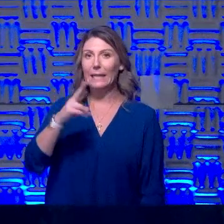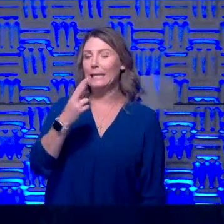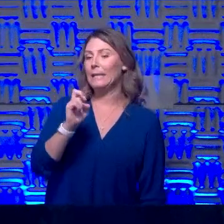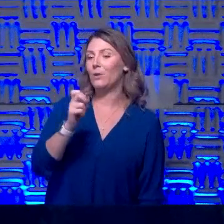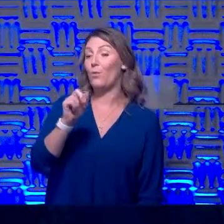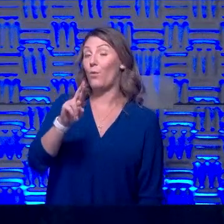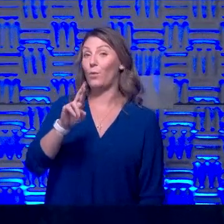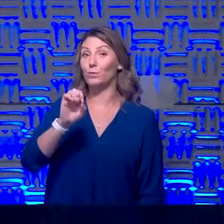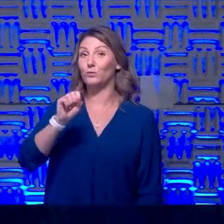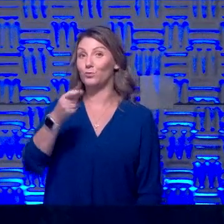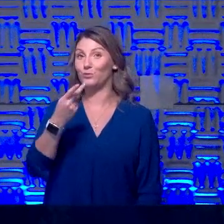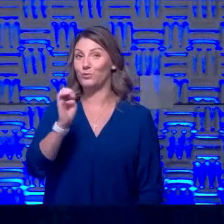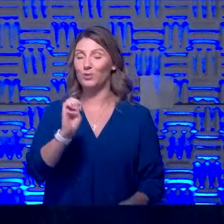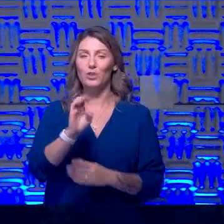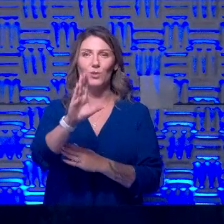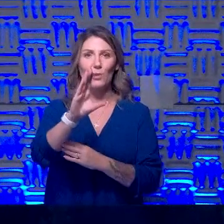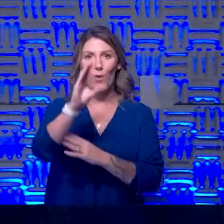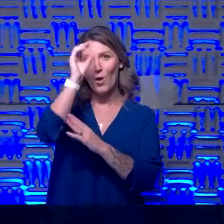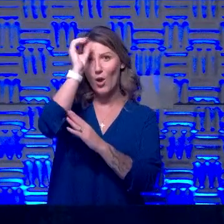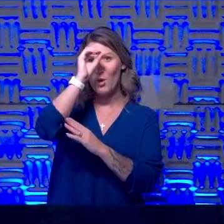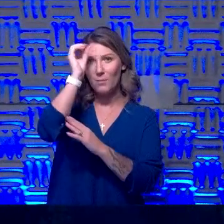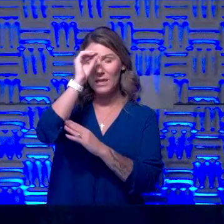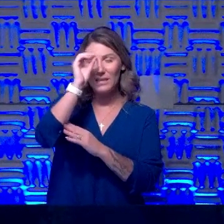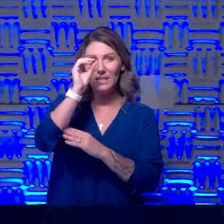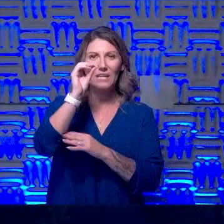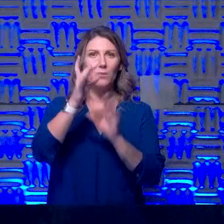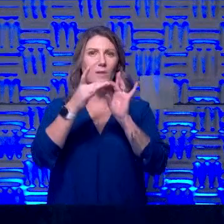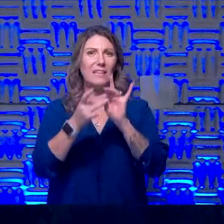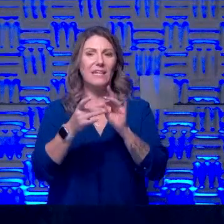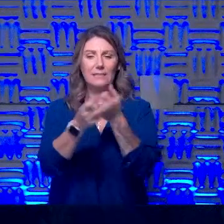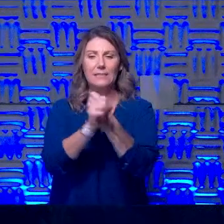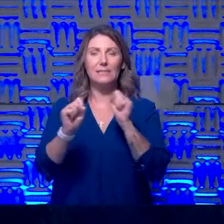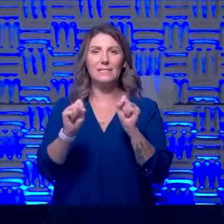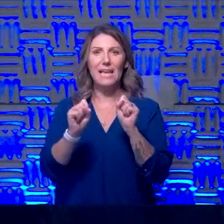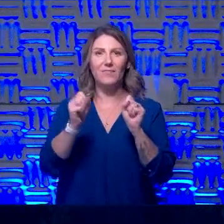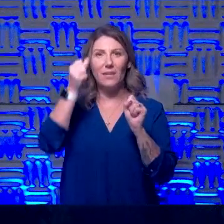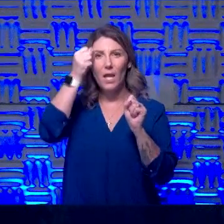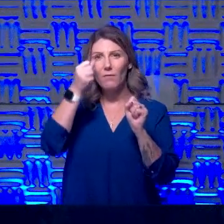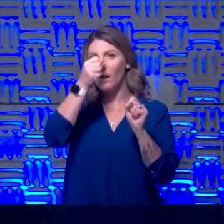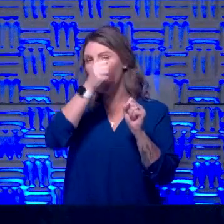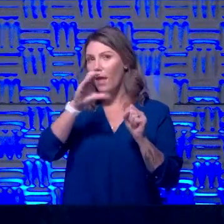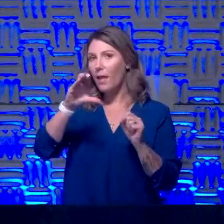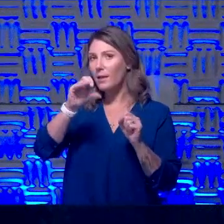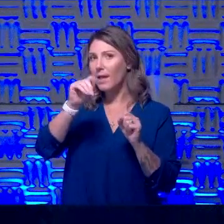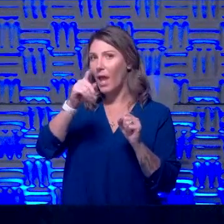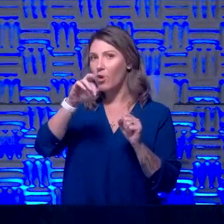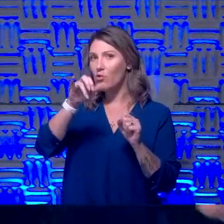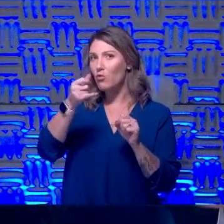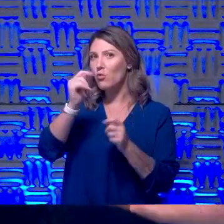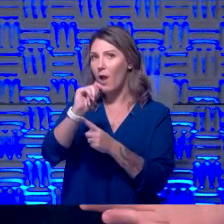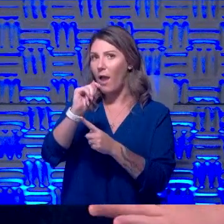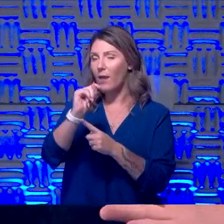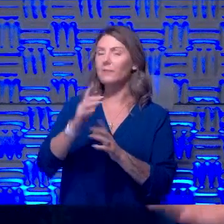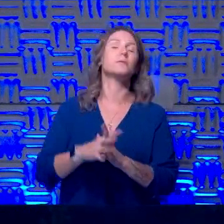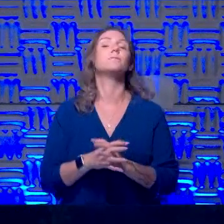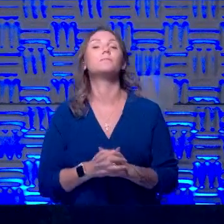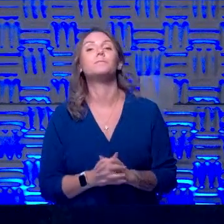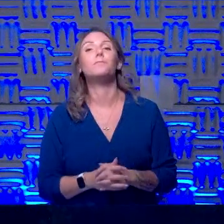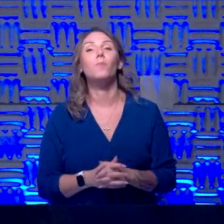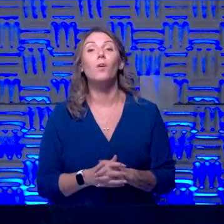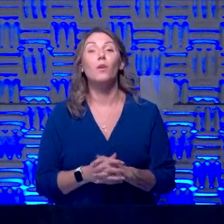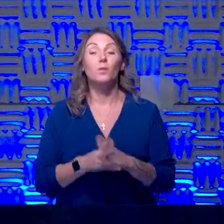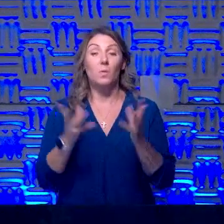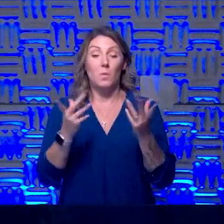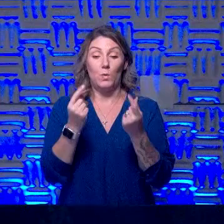sorry. What is your opinion about the safety of cataract surgery? Oh, safety of cataract surgery. Yeah. You know, the way we look at it here is we